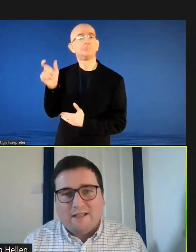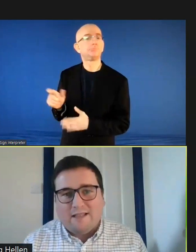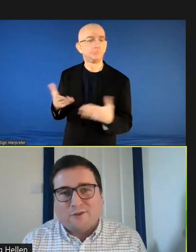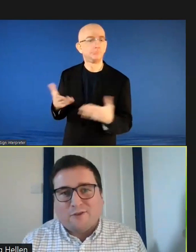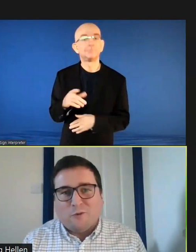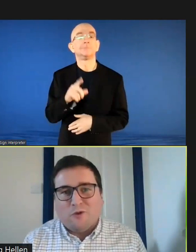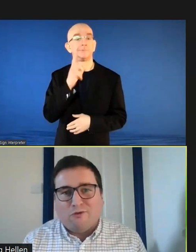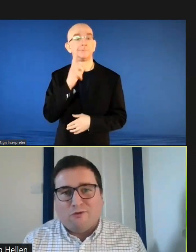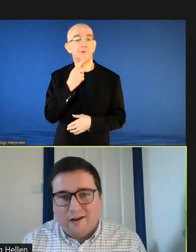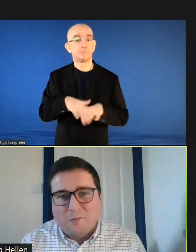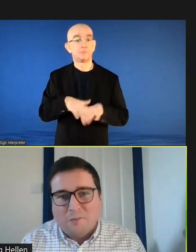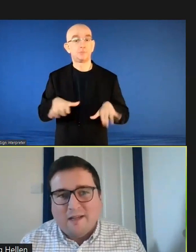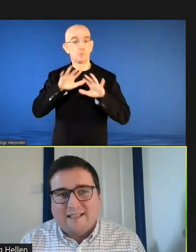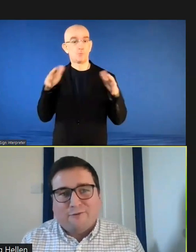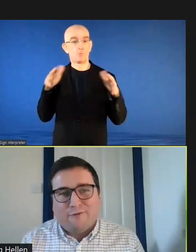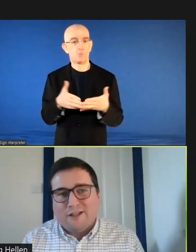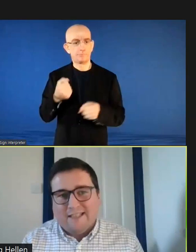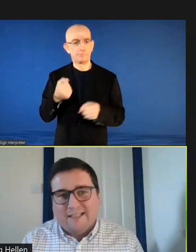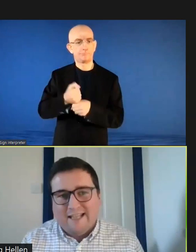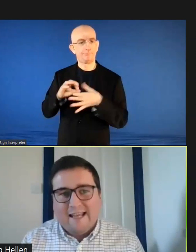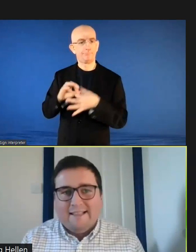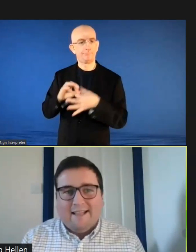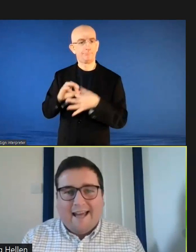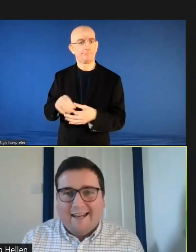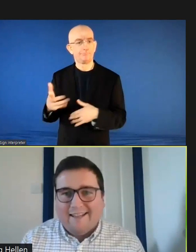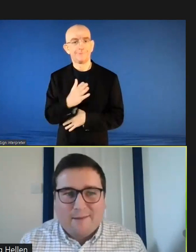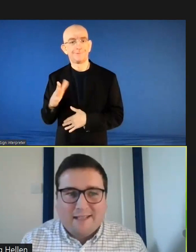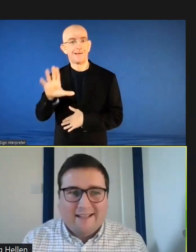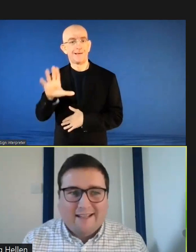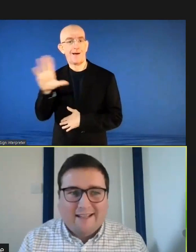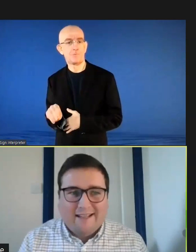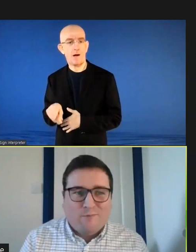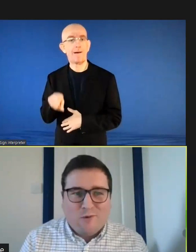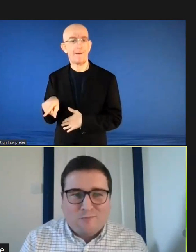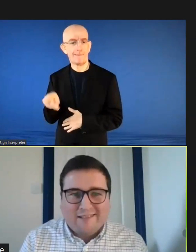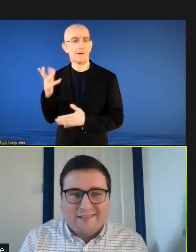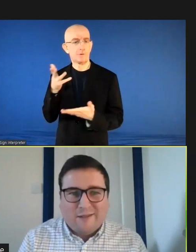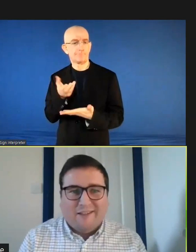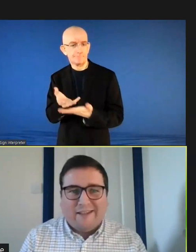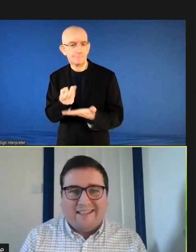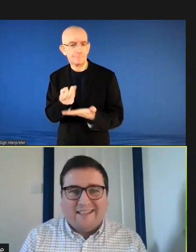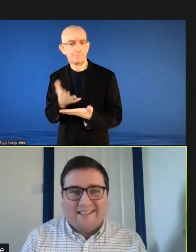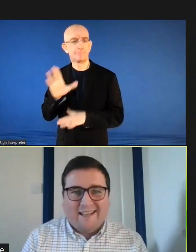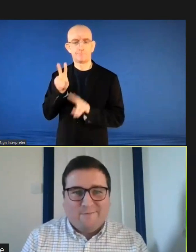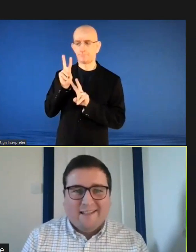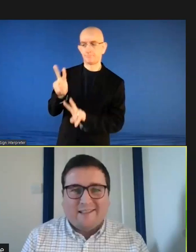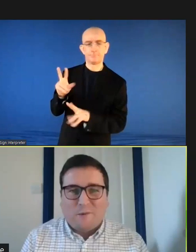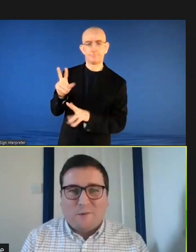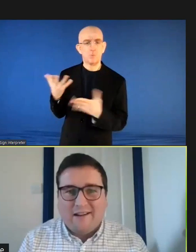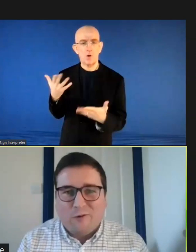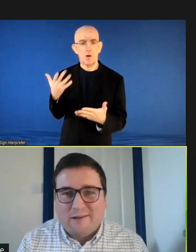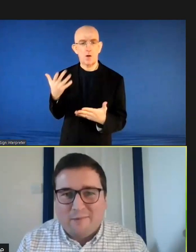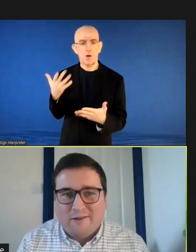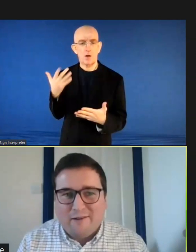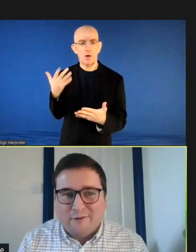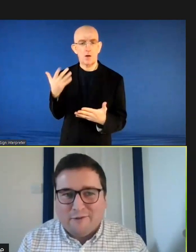of the experiences of deaf children growing up in East Africa today. Helen has also stepped in at the last moment due to illness in the team,